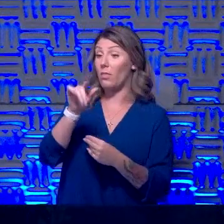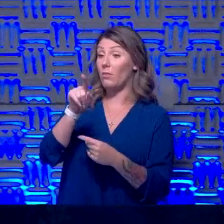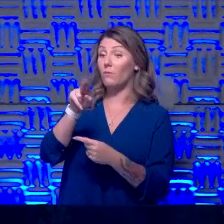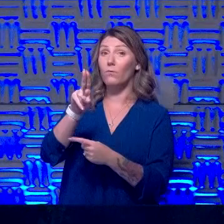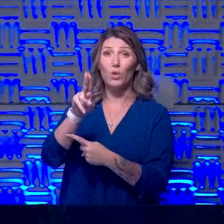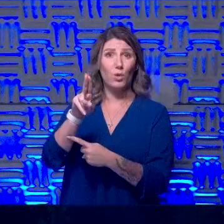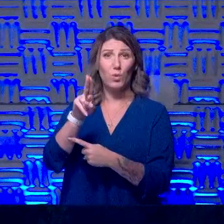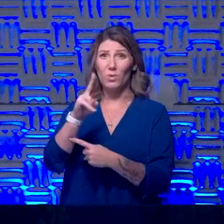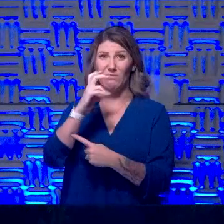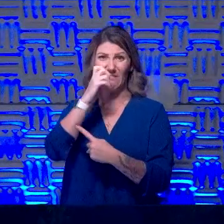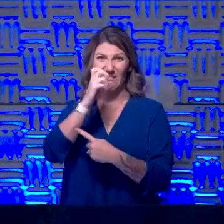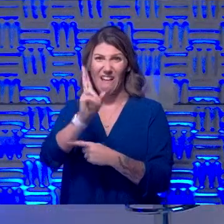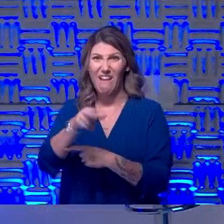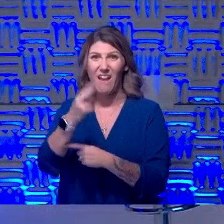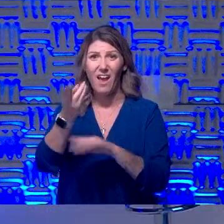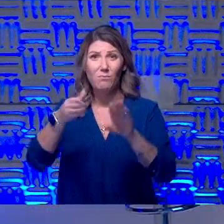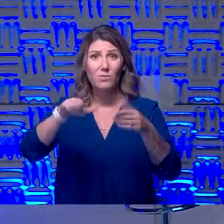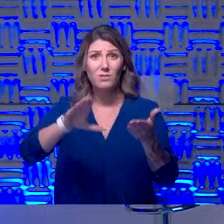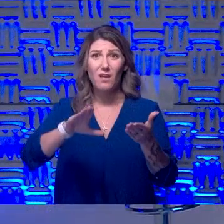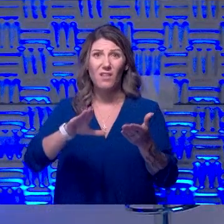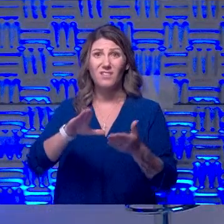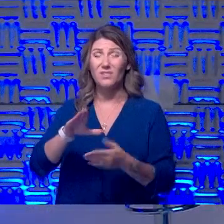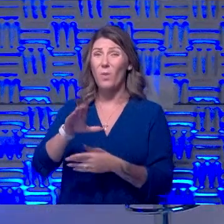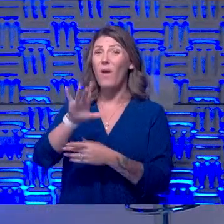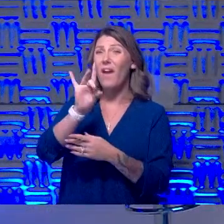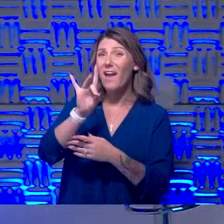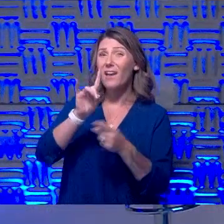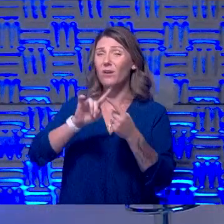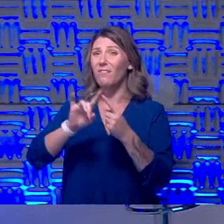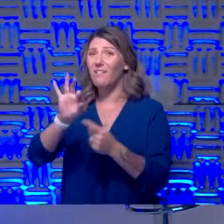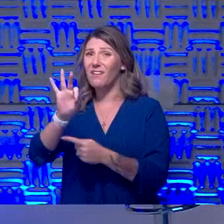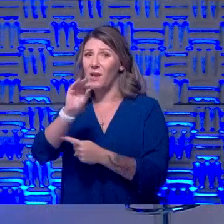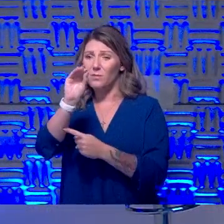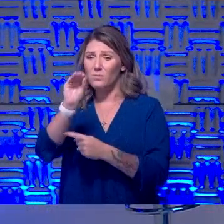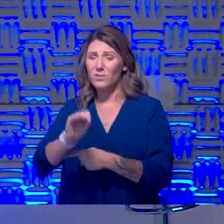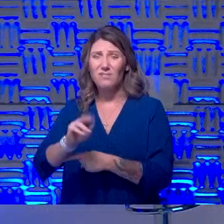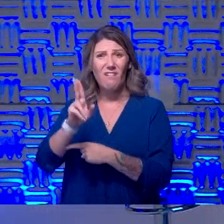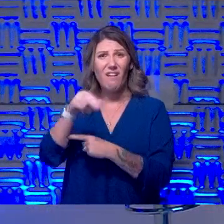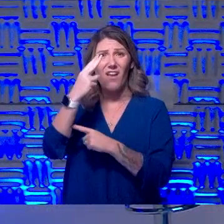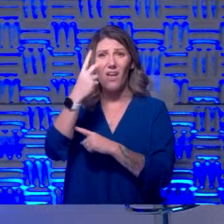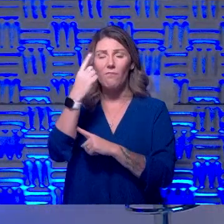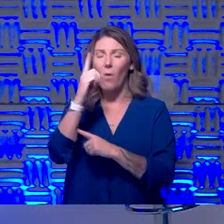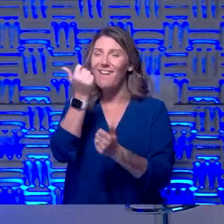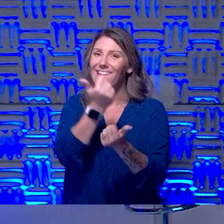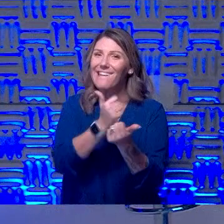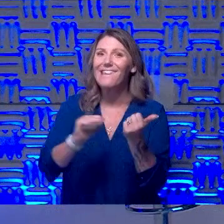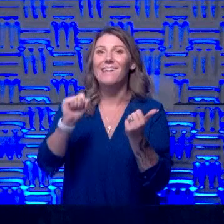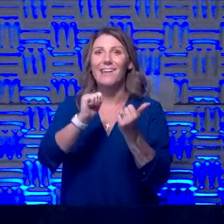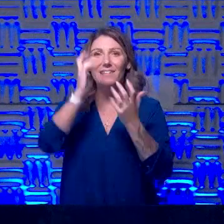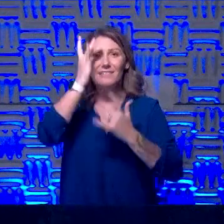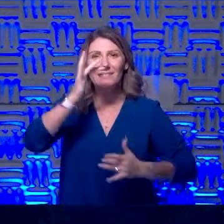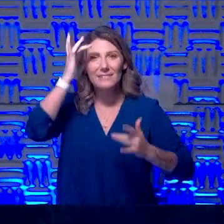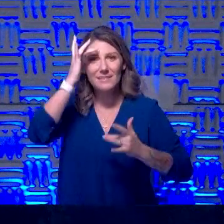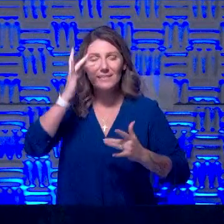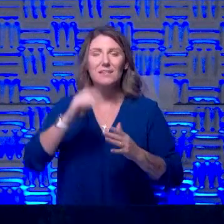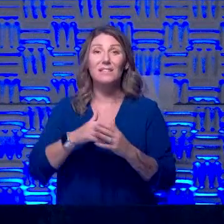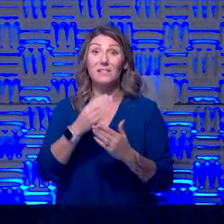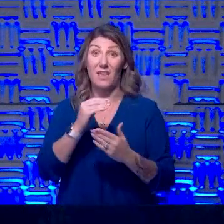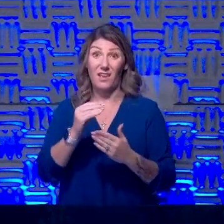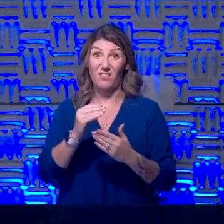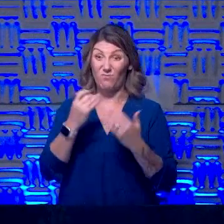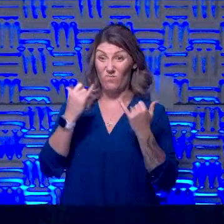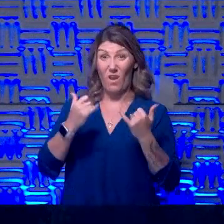don't have anywhere near that high of a mortality rate. So 8 to 9% is a really high number for any single disease upon admission, and that's where we are.